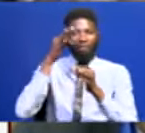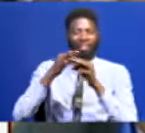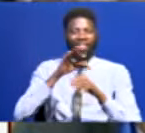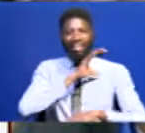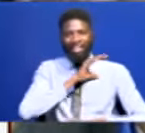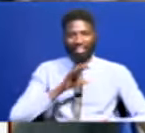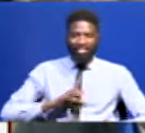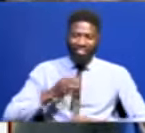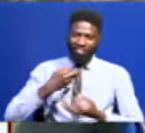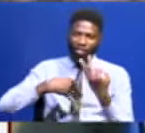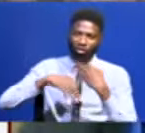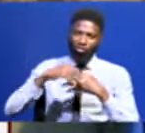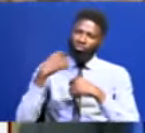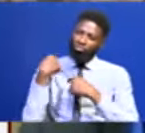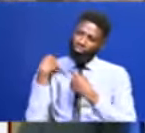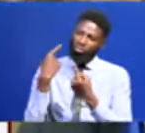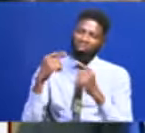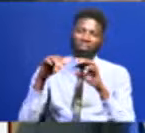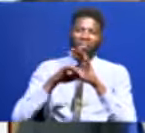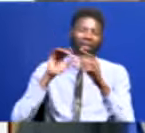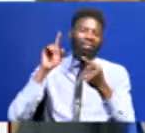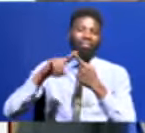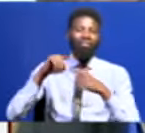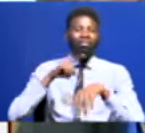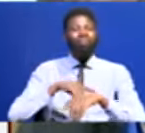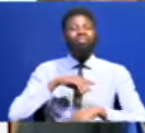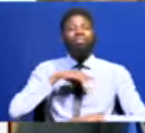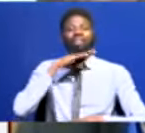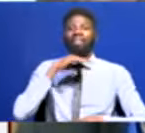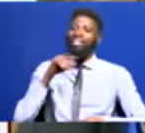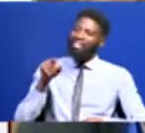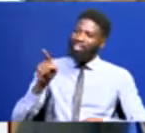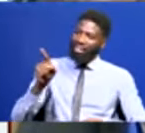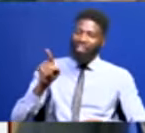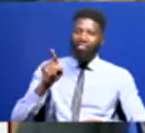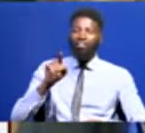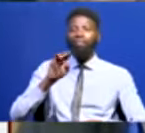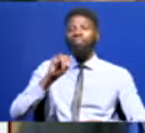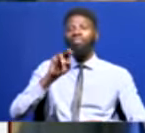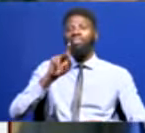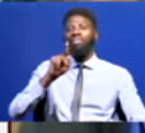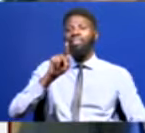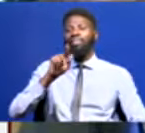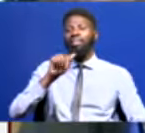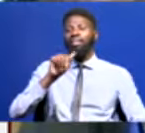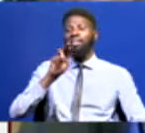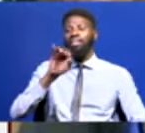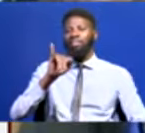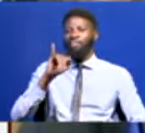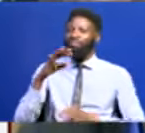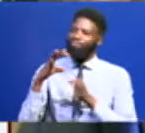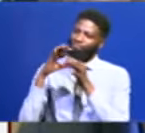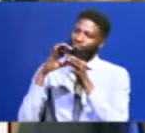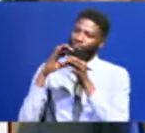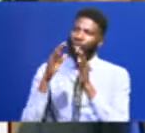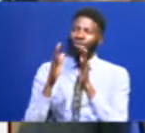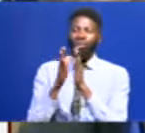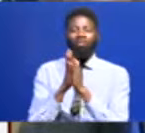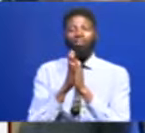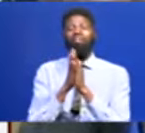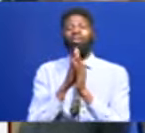her demise. Eloise Mukami related well with the Lord and has been an active